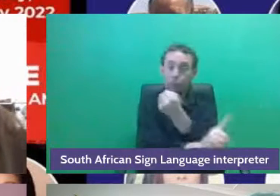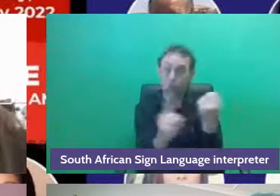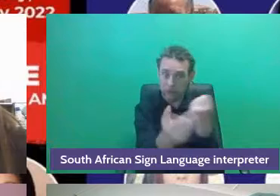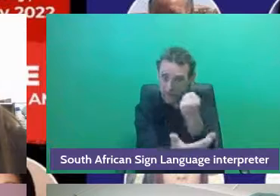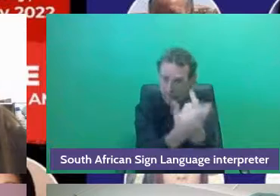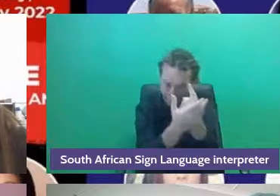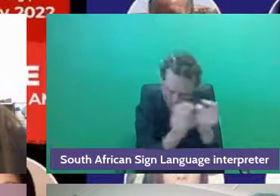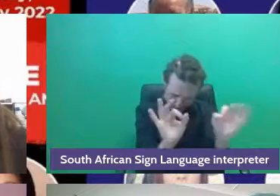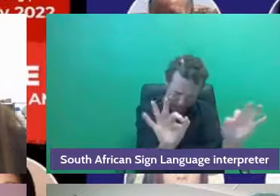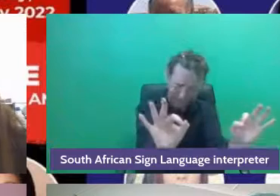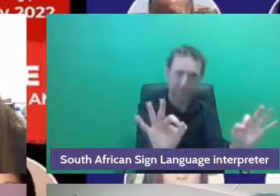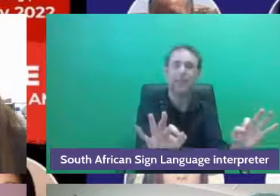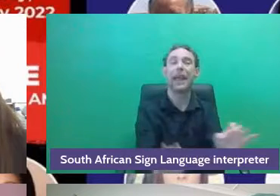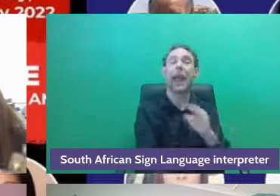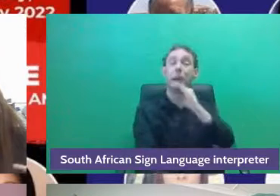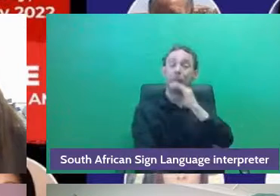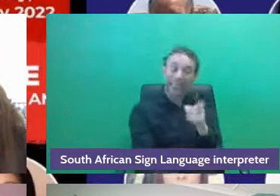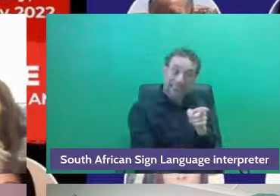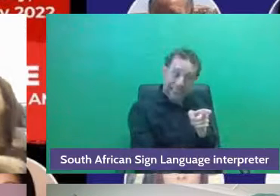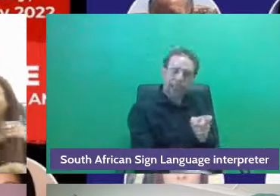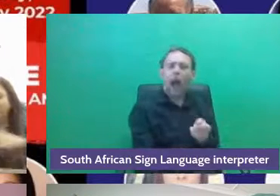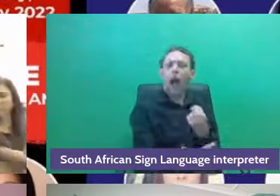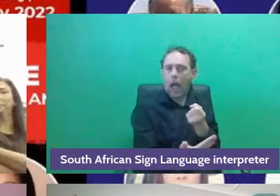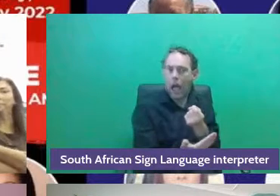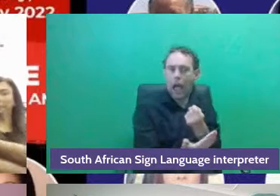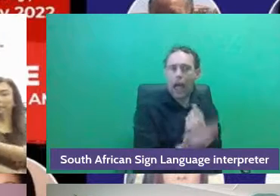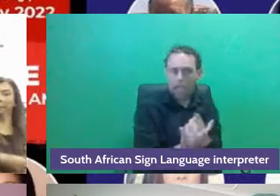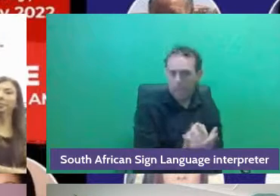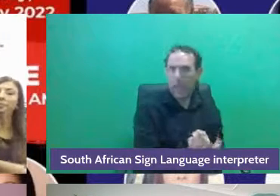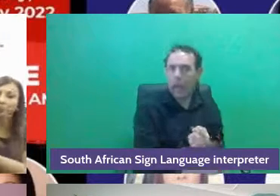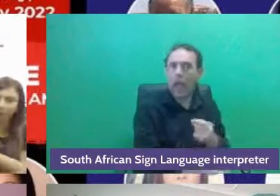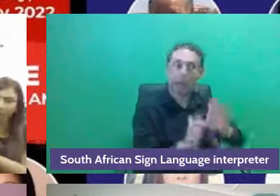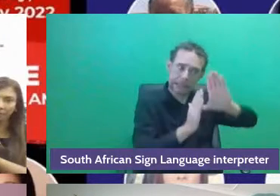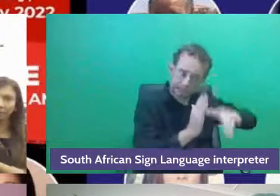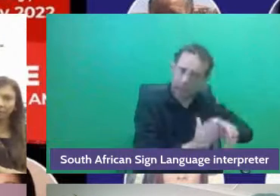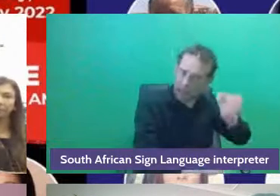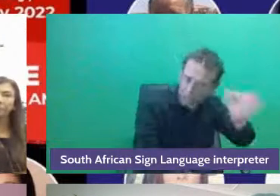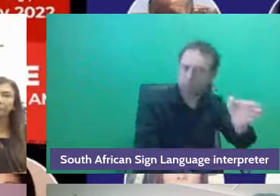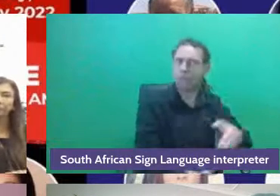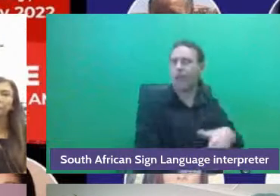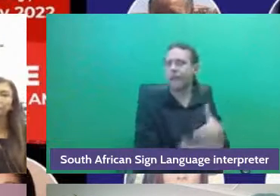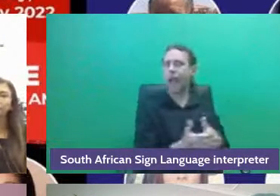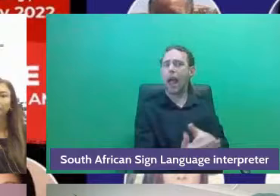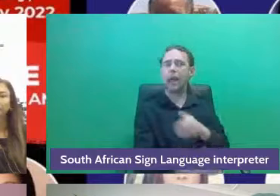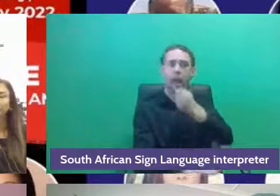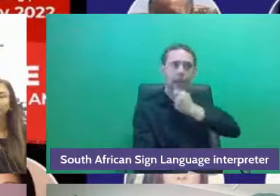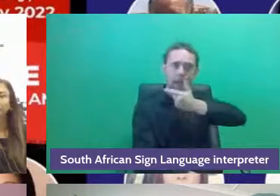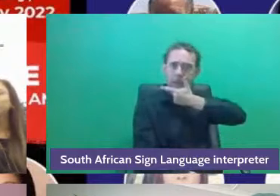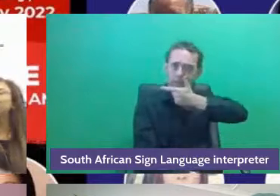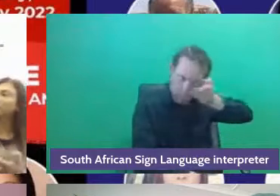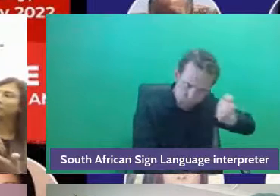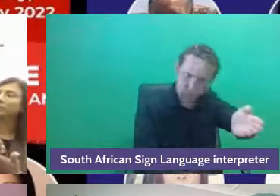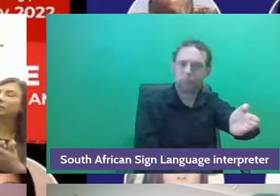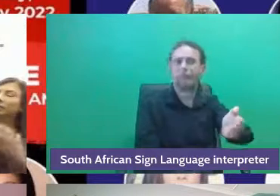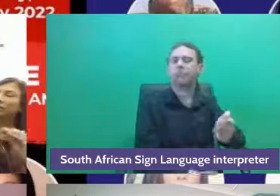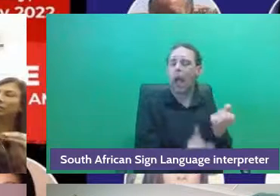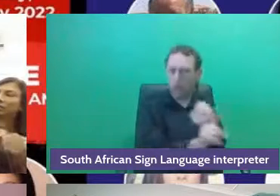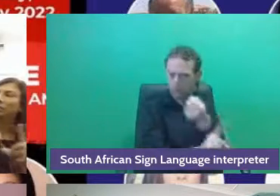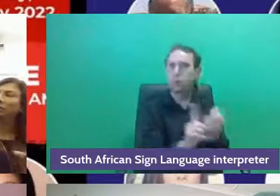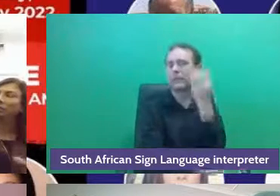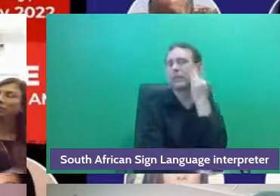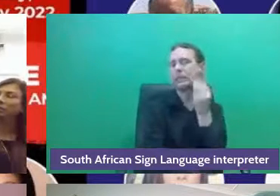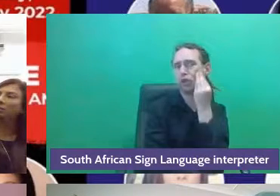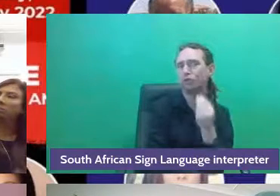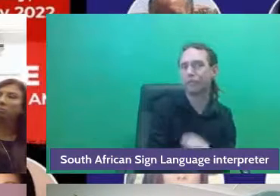intersectional. So I think that looking at it on a broader sphere rather than individually is where we may be able to